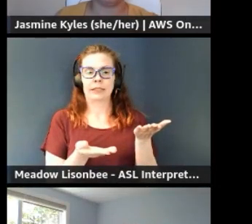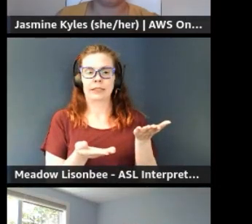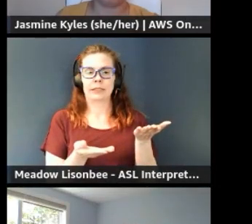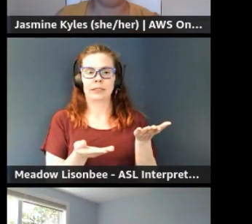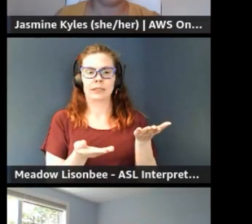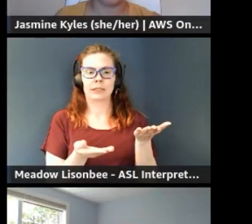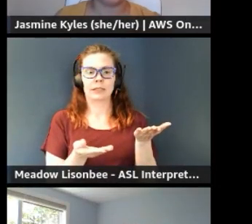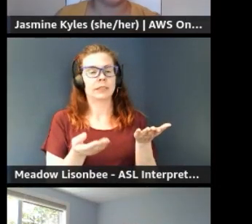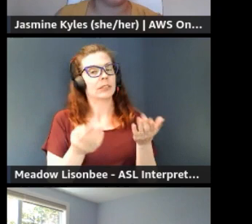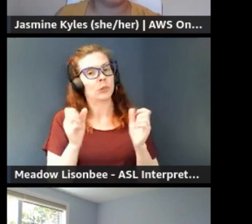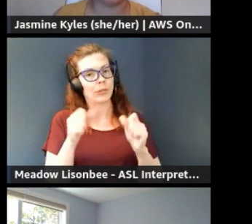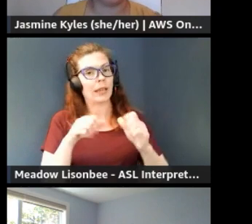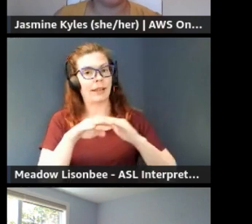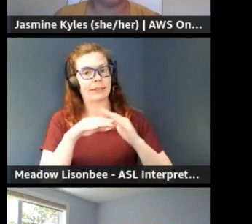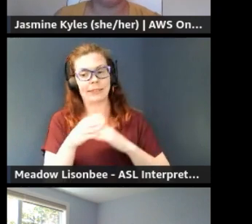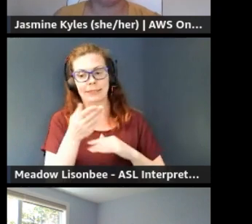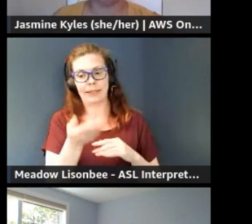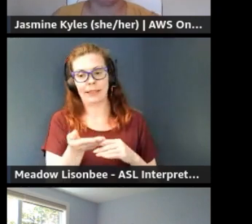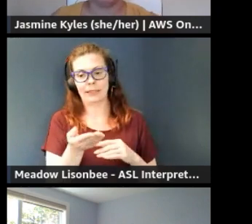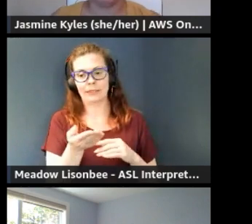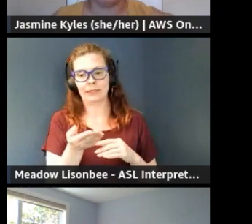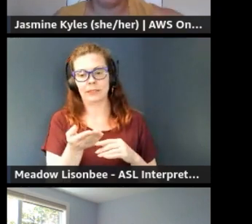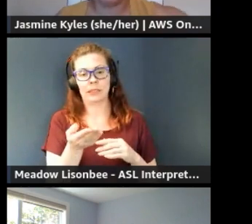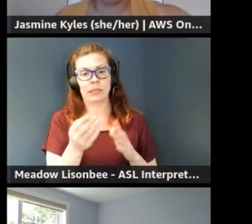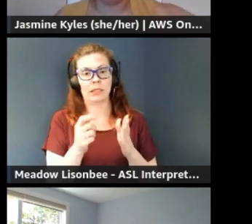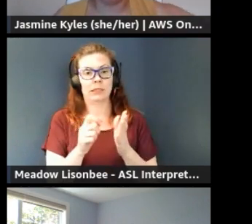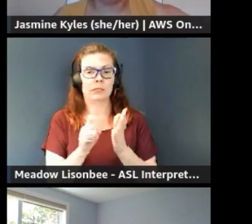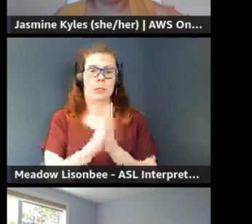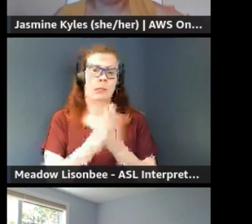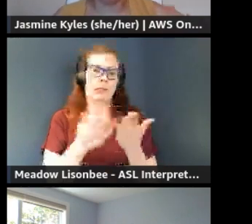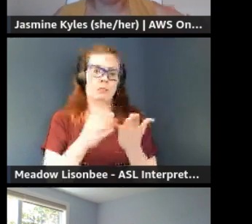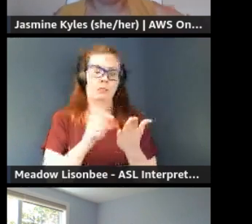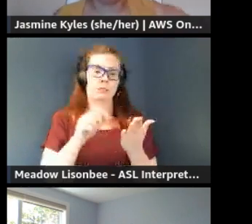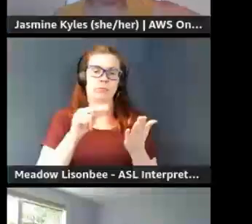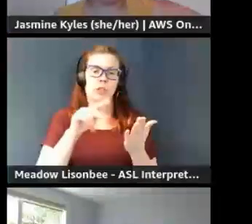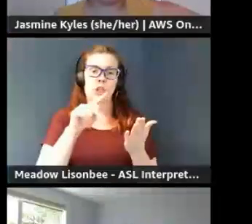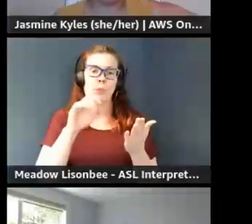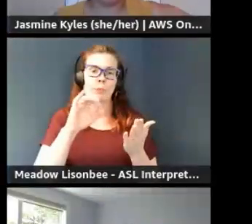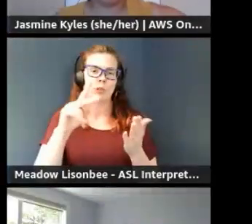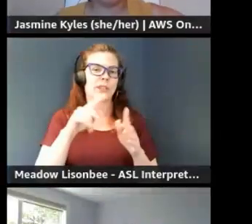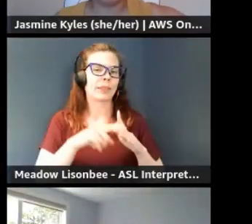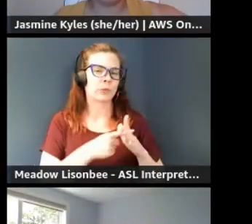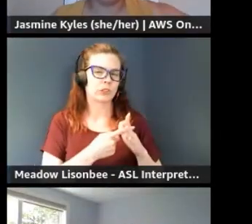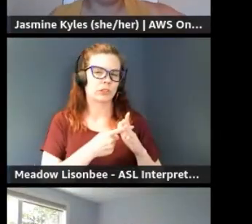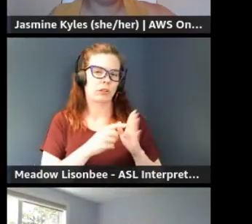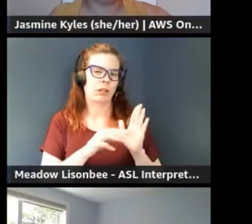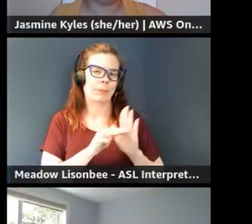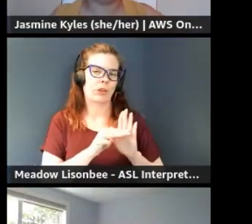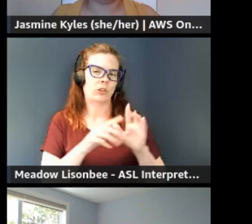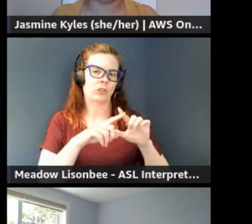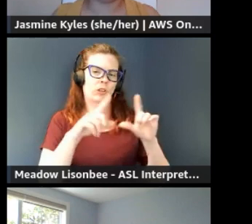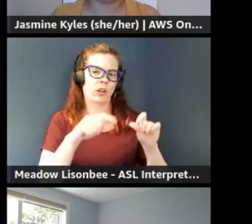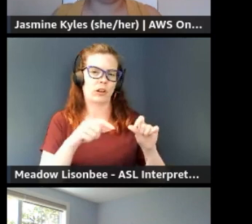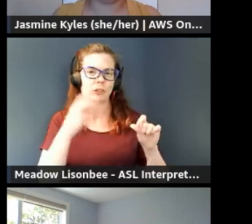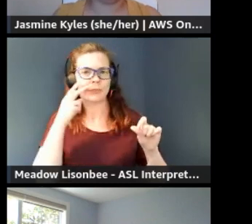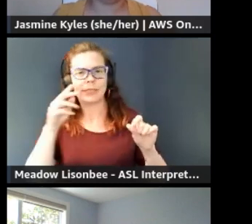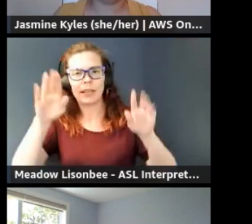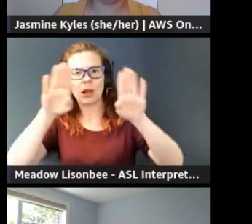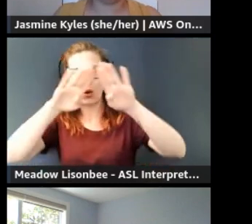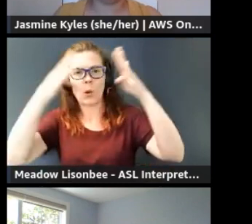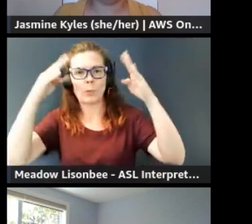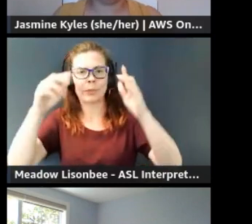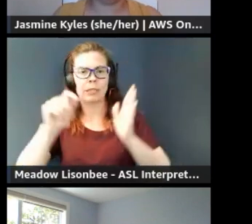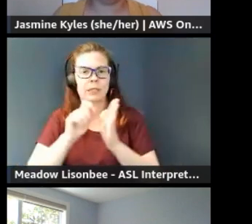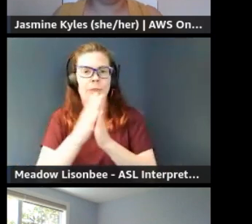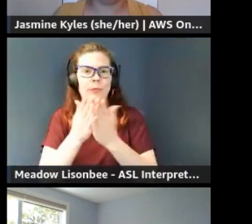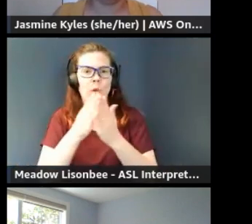you can actually access this notebook in the original model card. There's an open notebook button up top. So if you